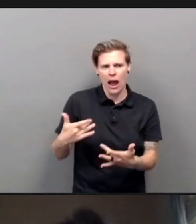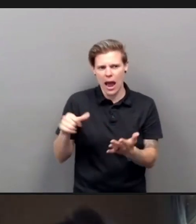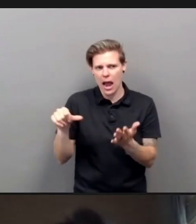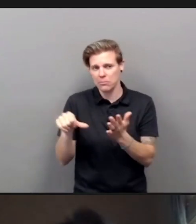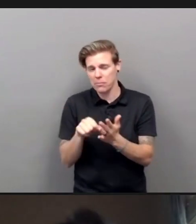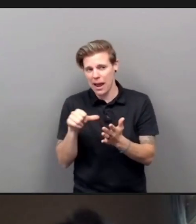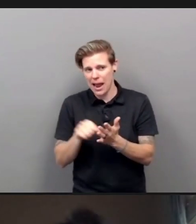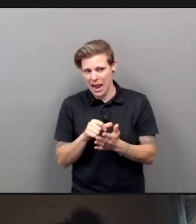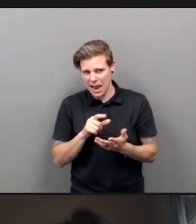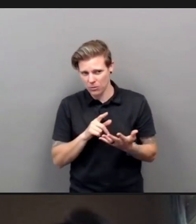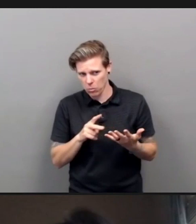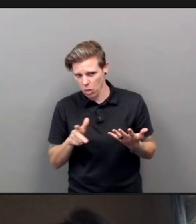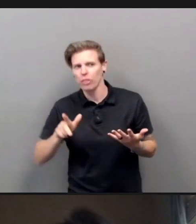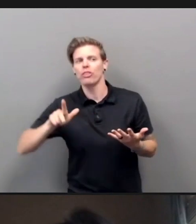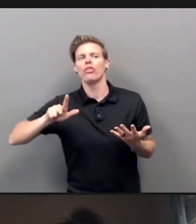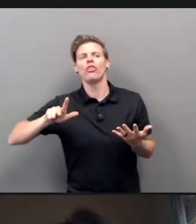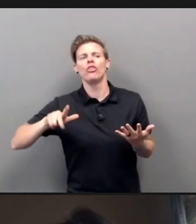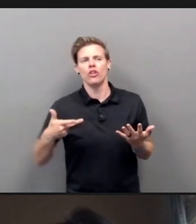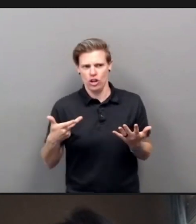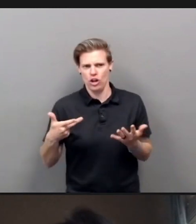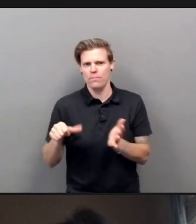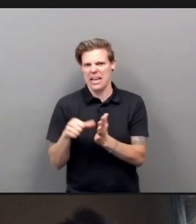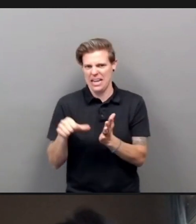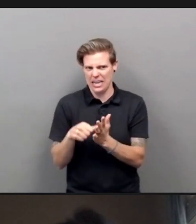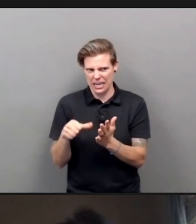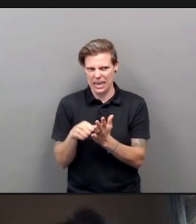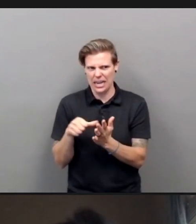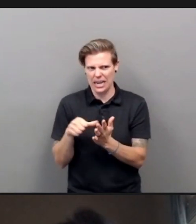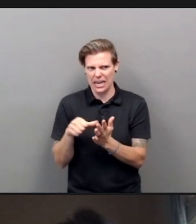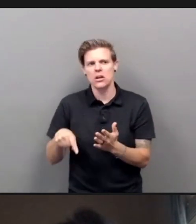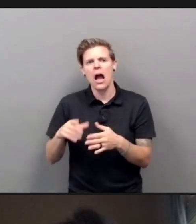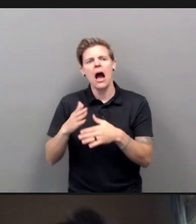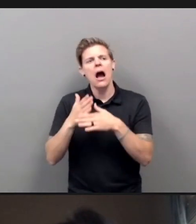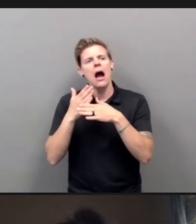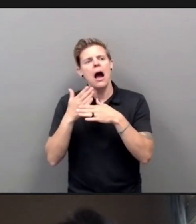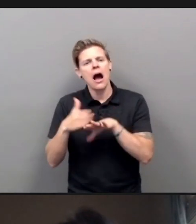page, average daily case rate per 100,000 in the previous